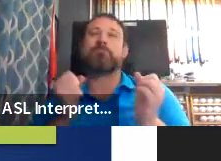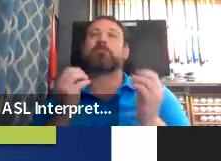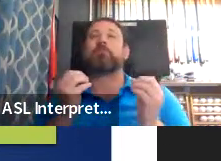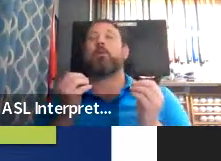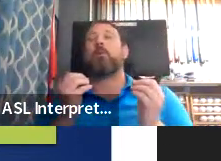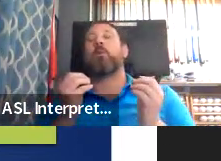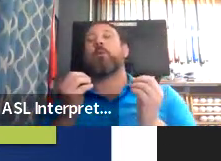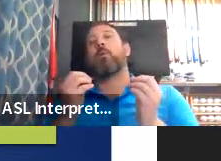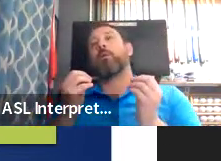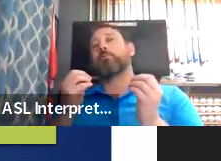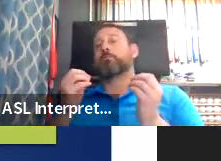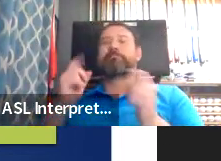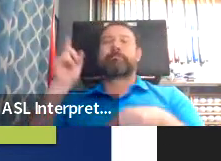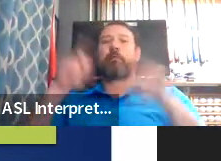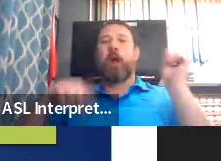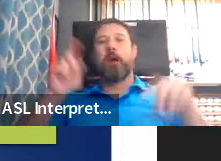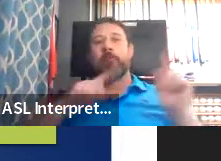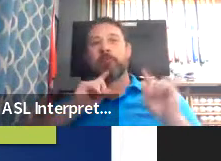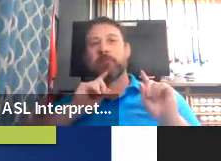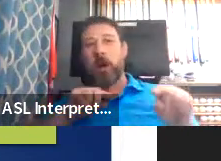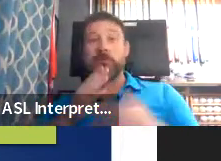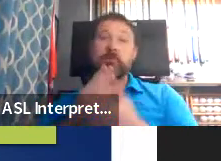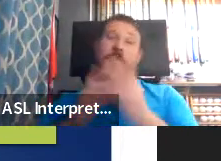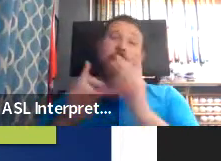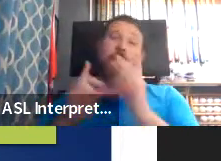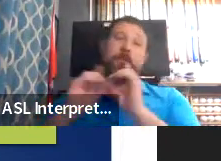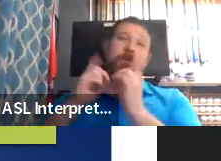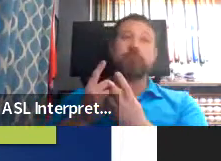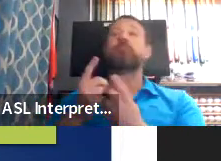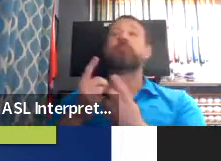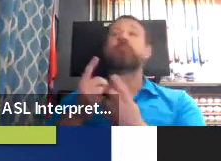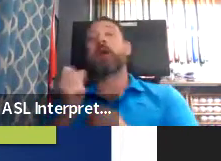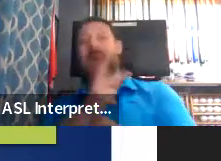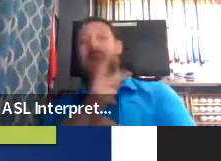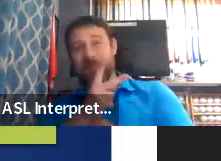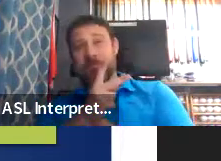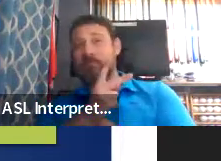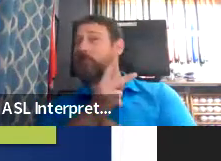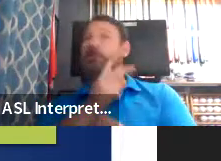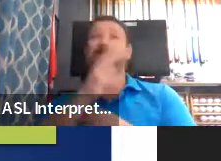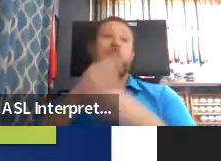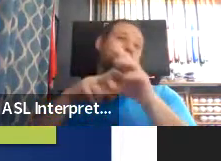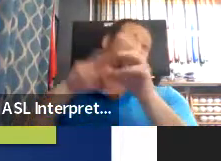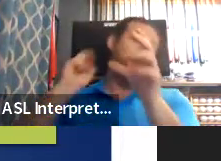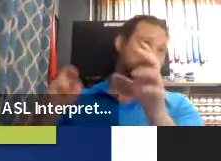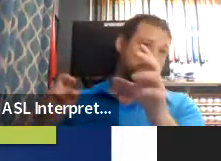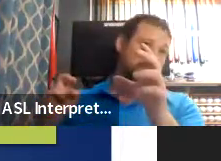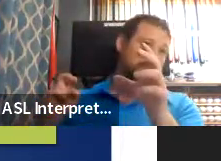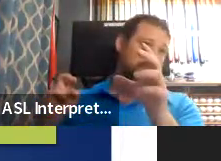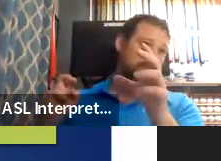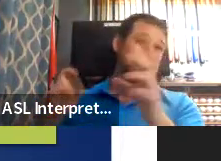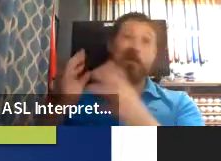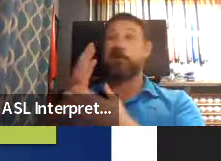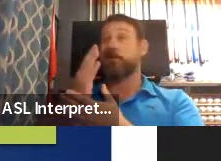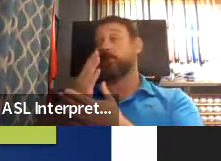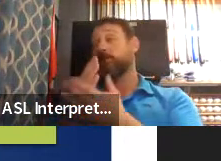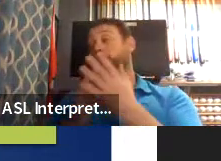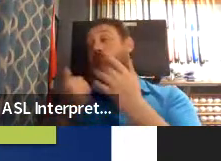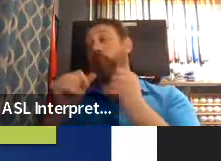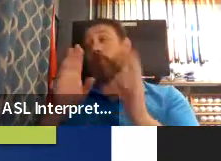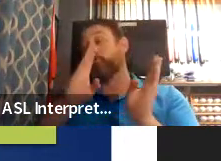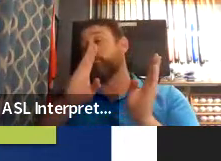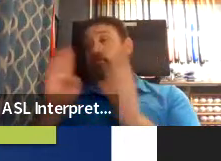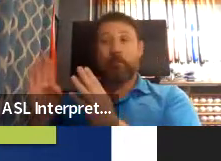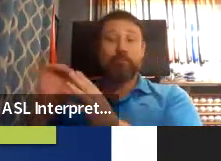of responses. There were some districts that turned to school nurses, some that excluded them. Some districts actually tried to direct school